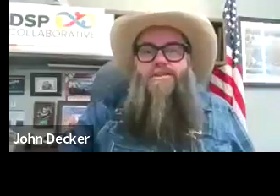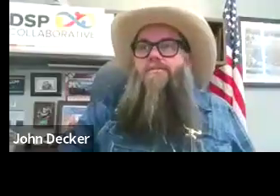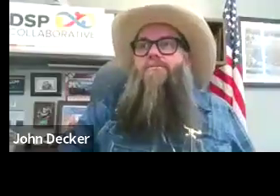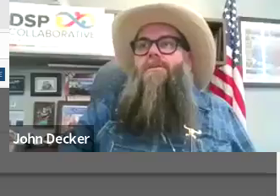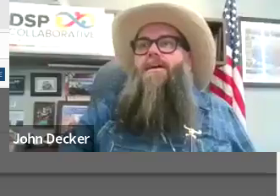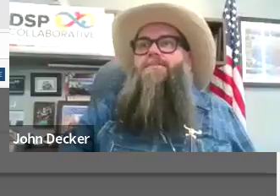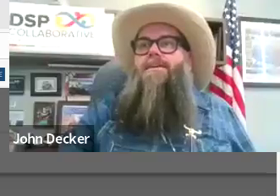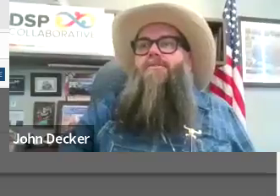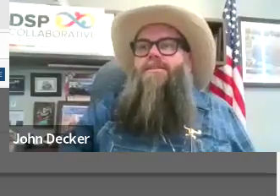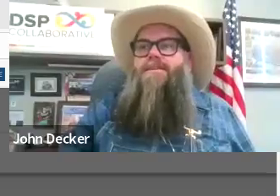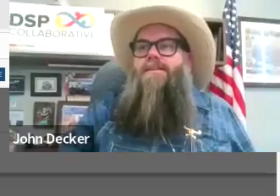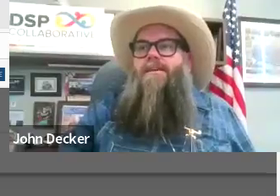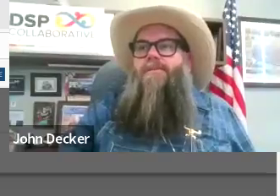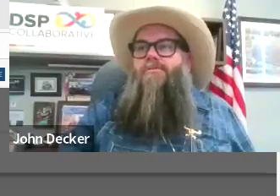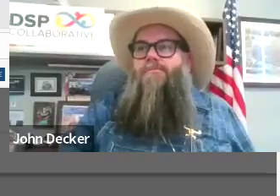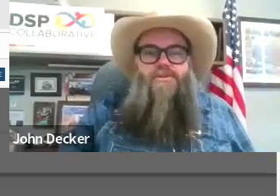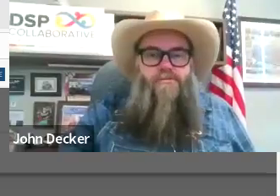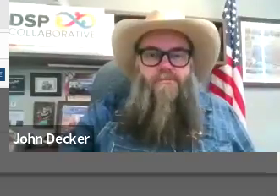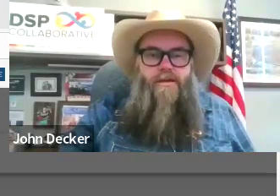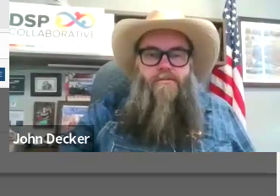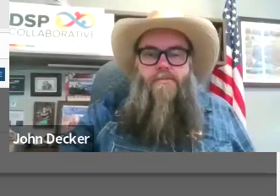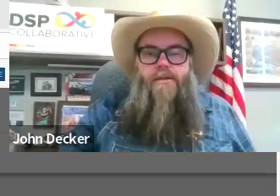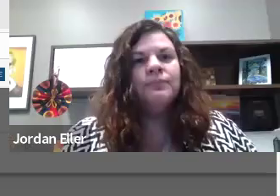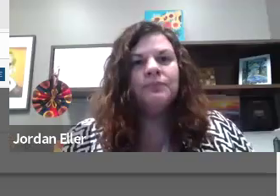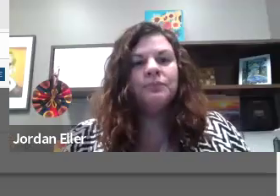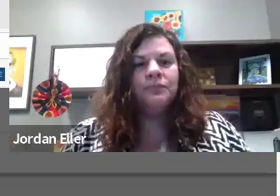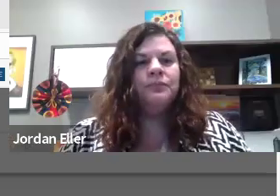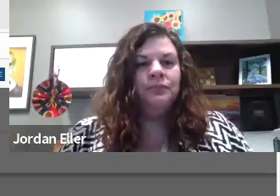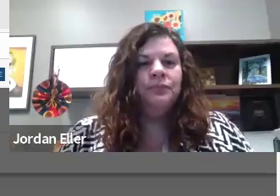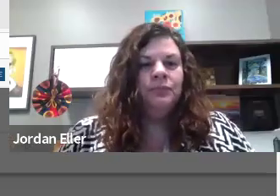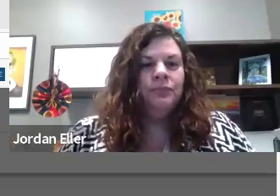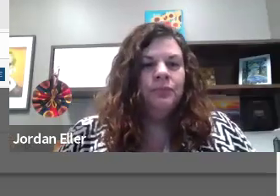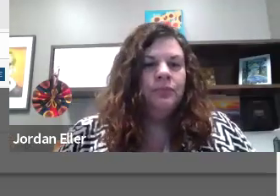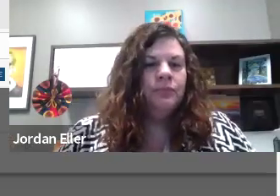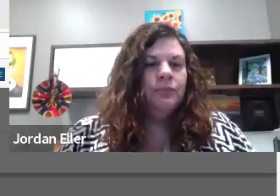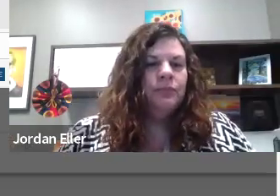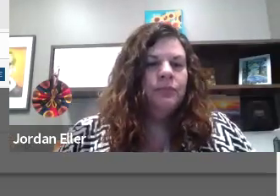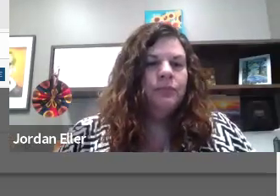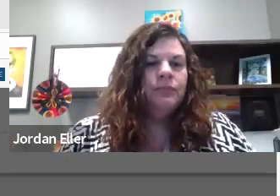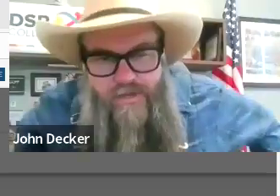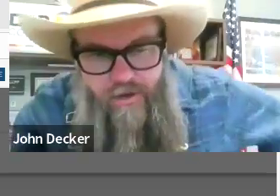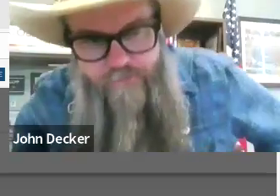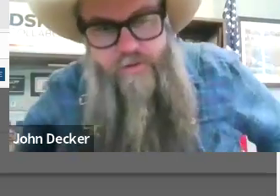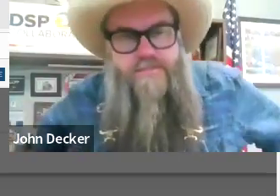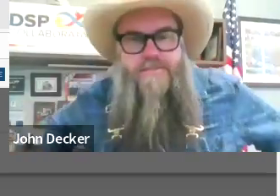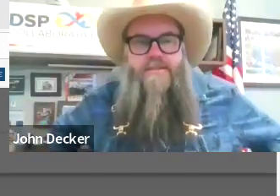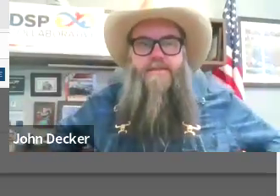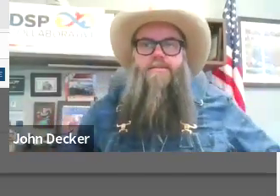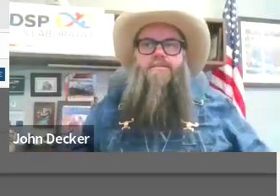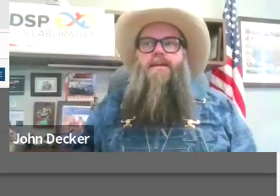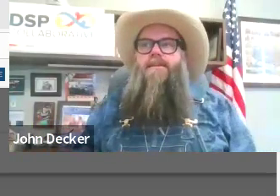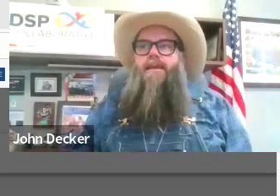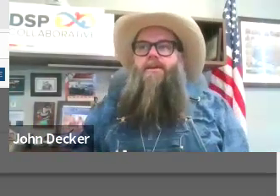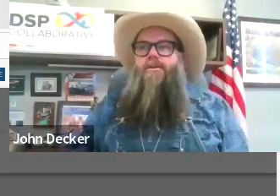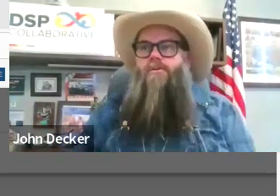I'm just gonna share one last thing. Are you guys seeing like a big group picture? Yeah. Mhm. I had an opportunity last week to speak at a